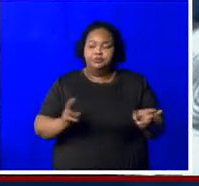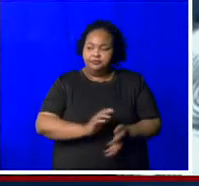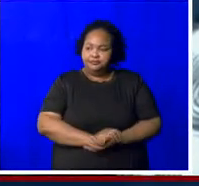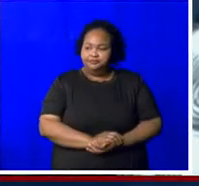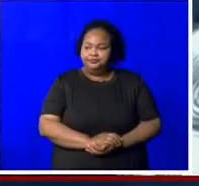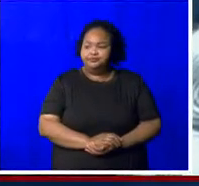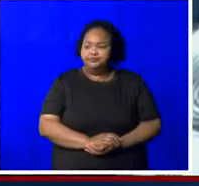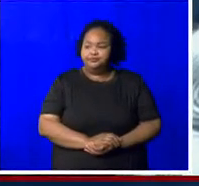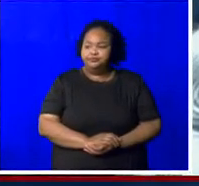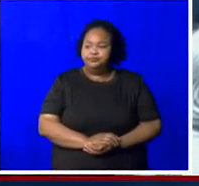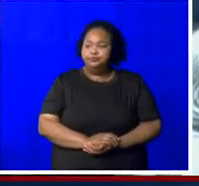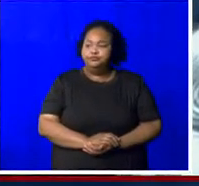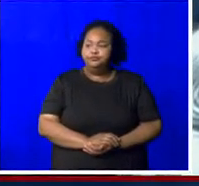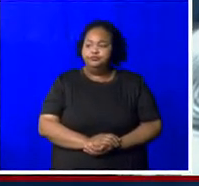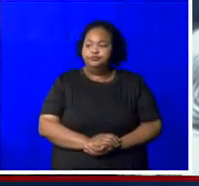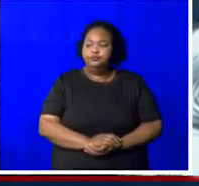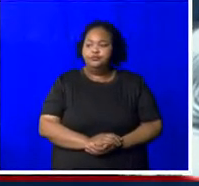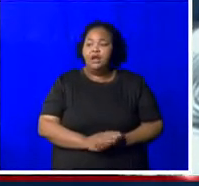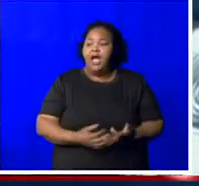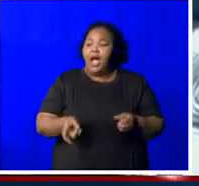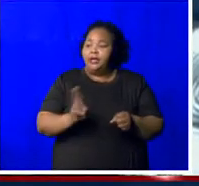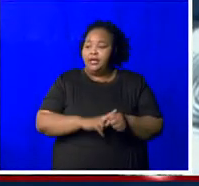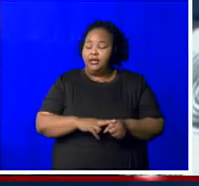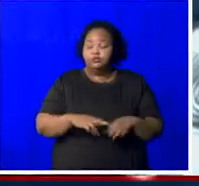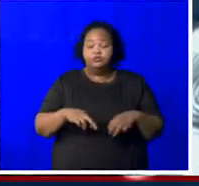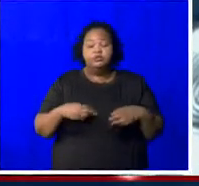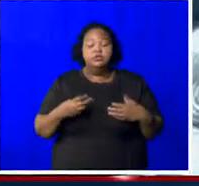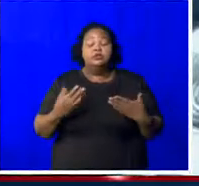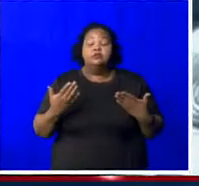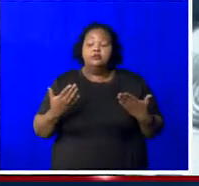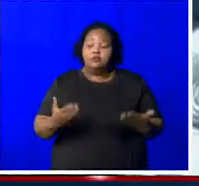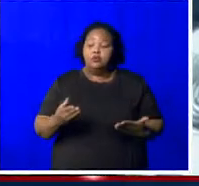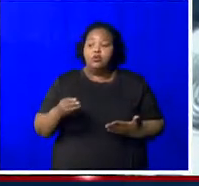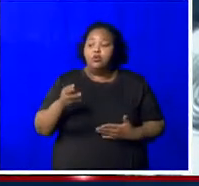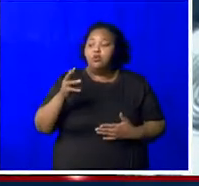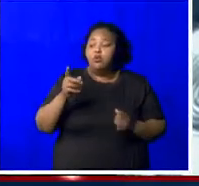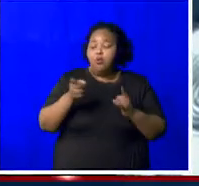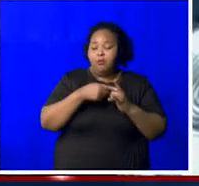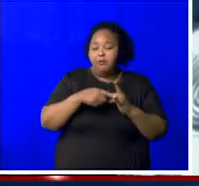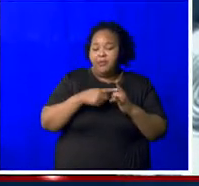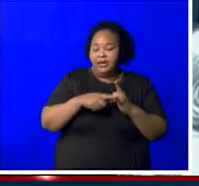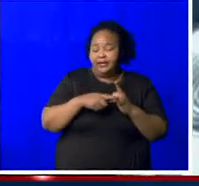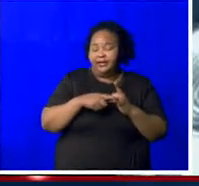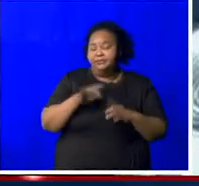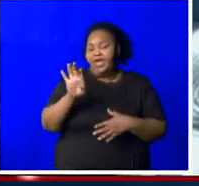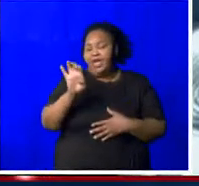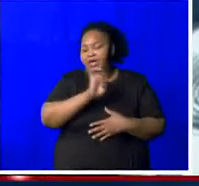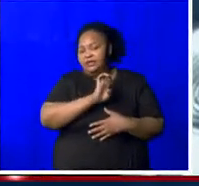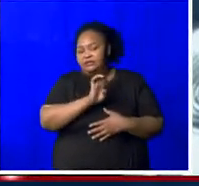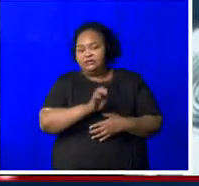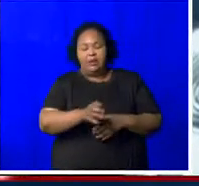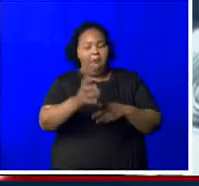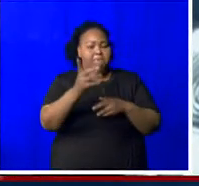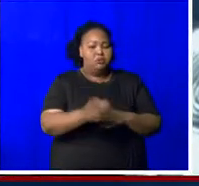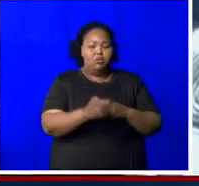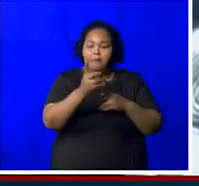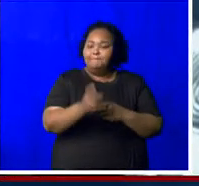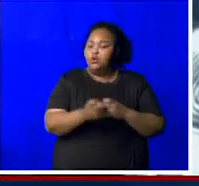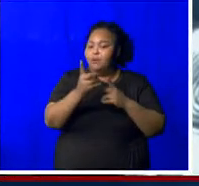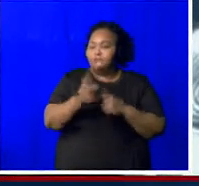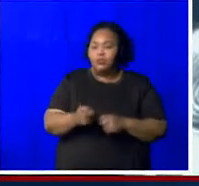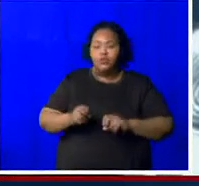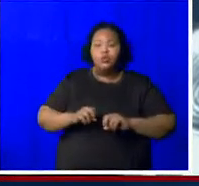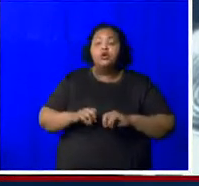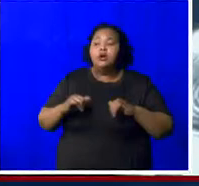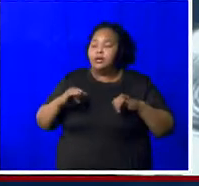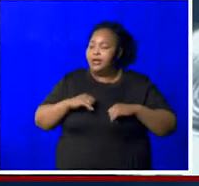fronts in the Middle East. Civilians are already bearing the brunt and paying the highest price.